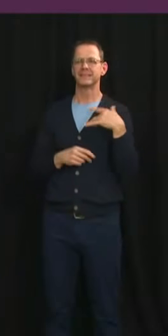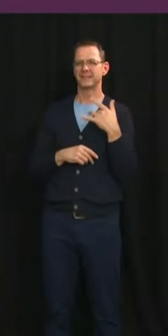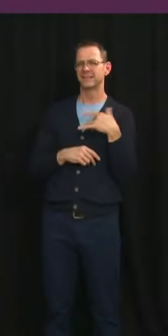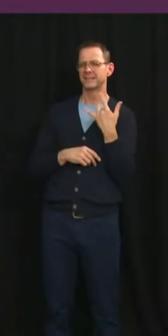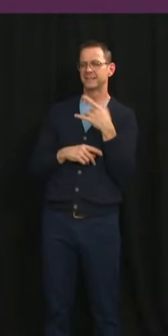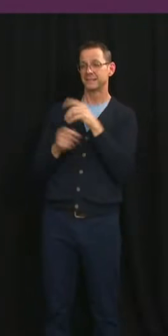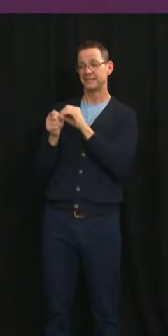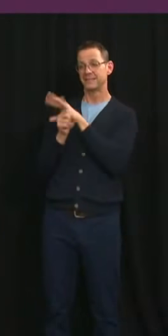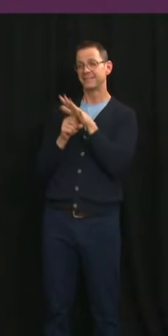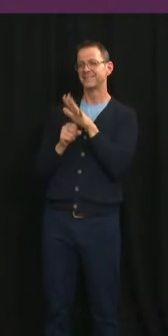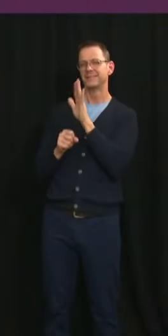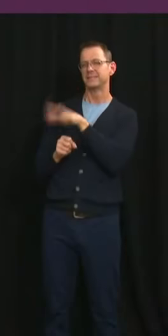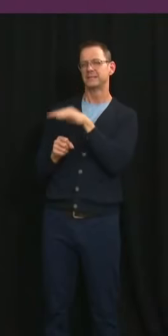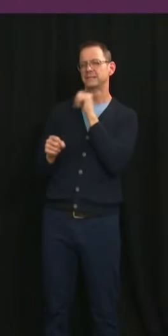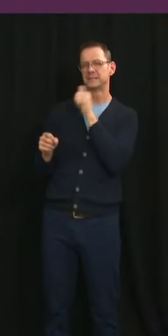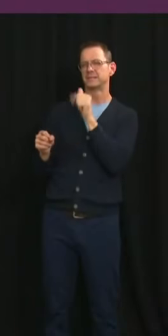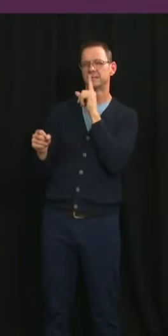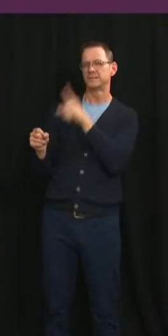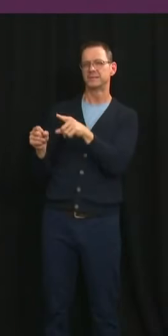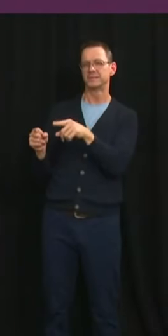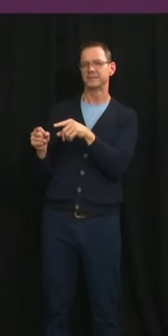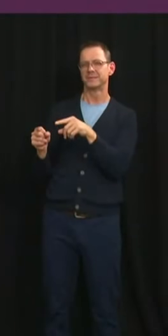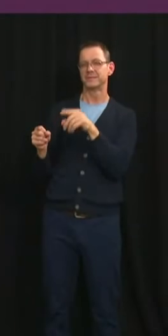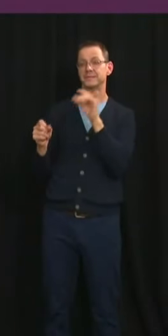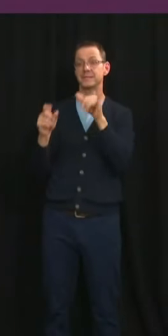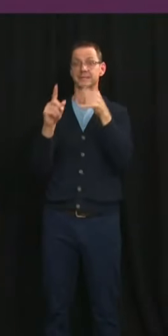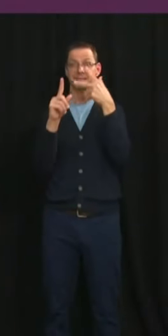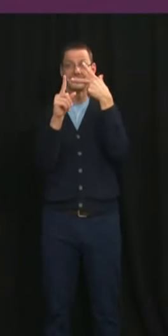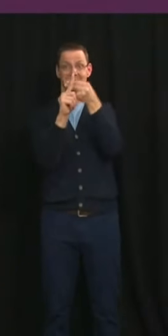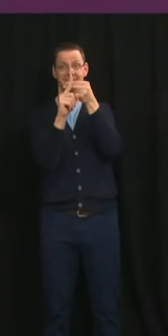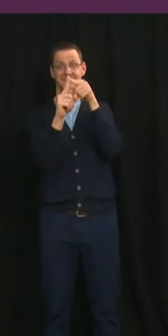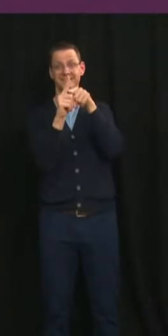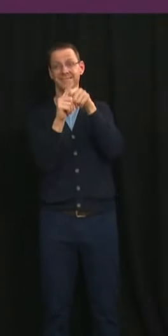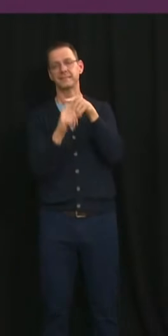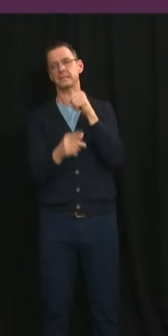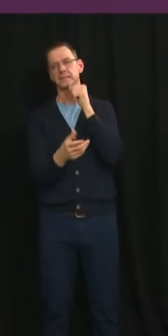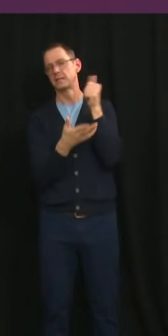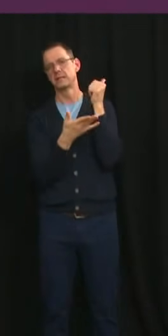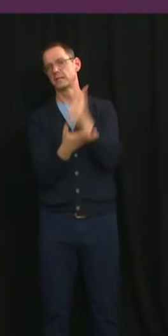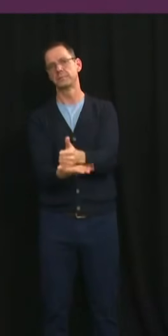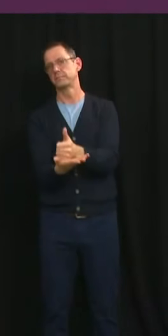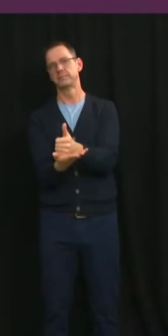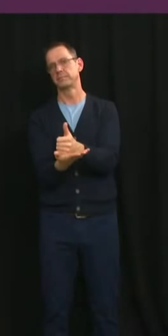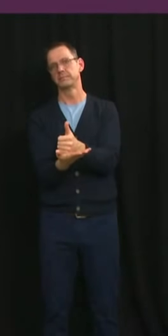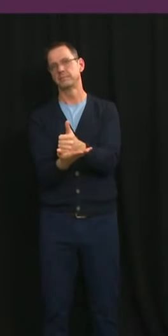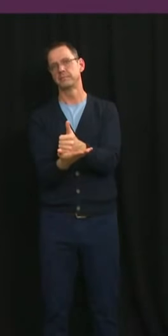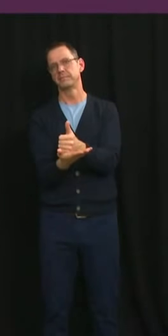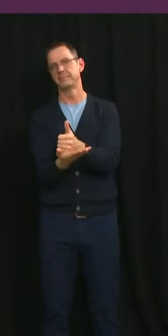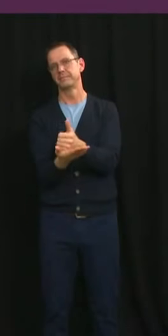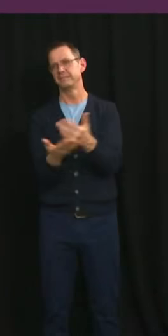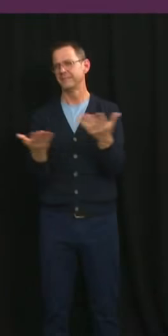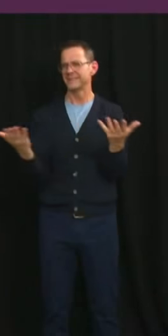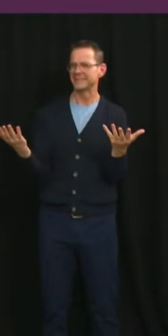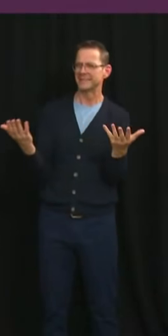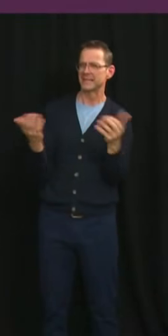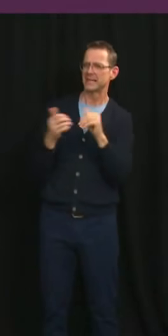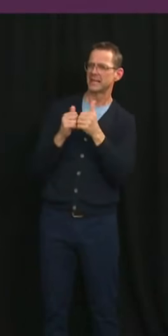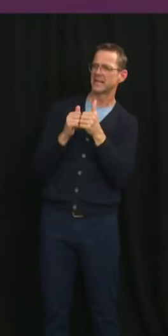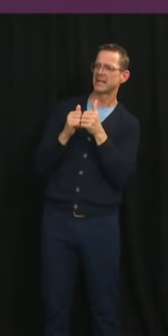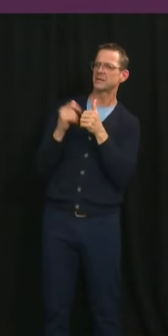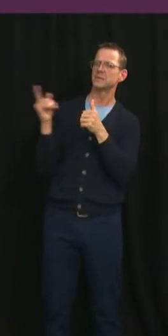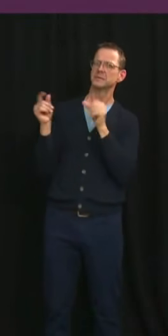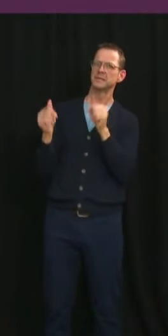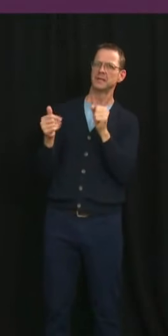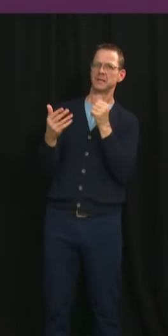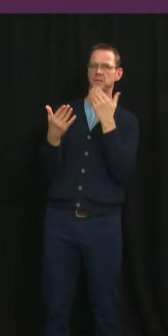Well, actually, very good question, Vincent. We are concerned that so far the take-up on the vaccines has been a